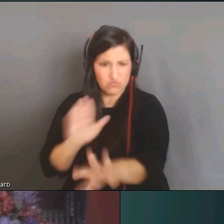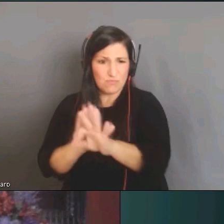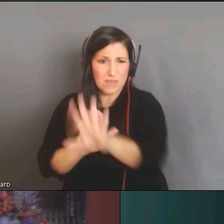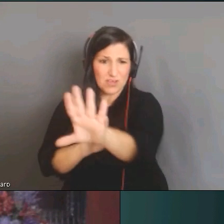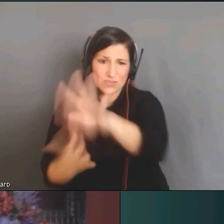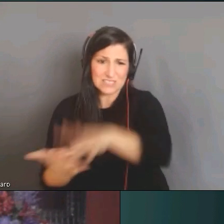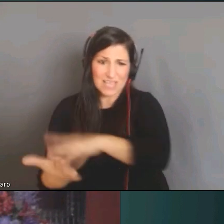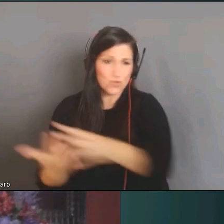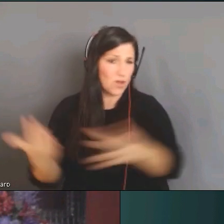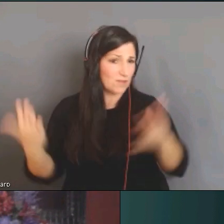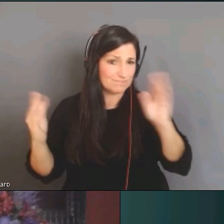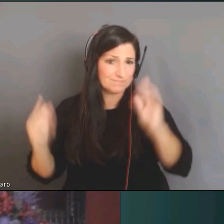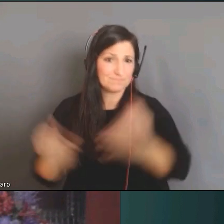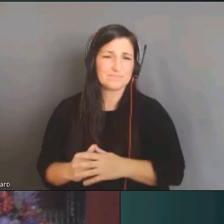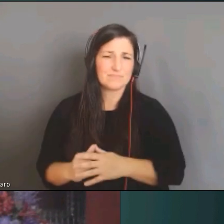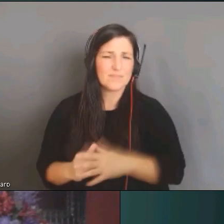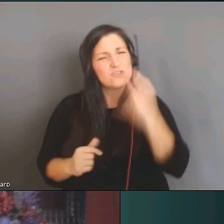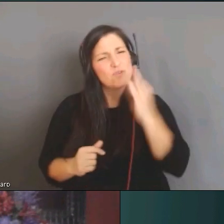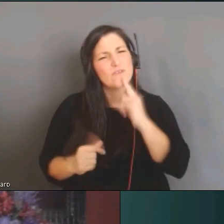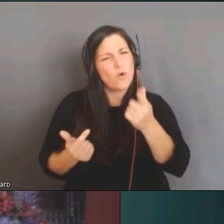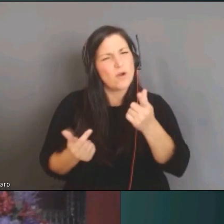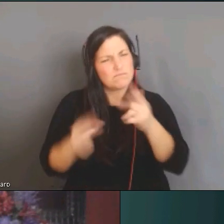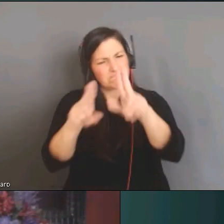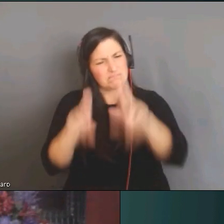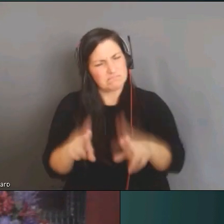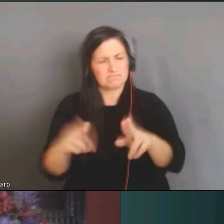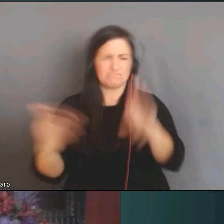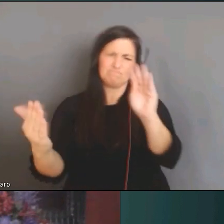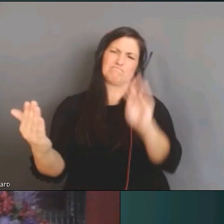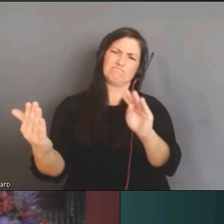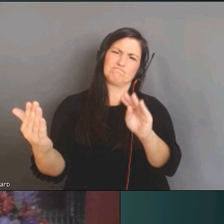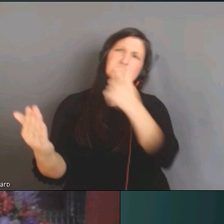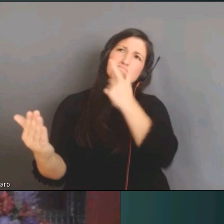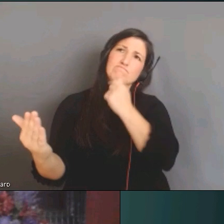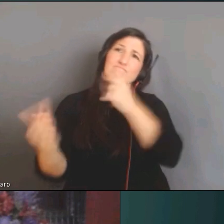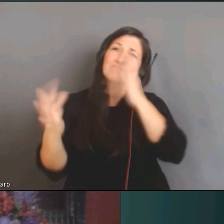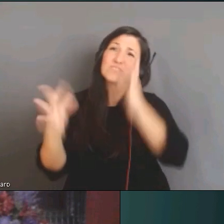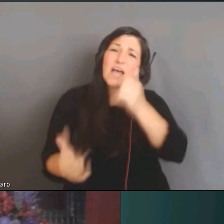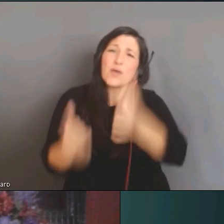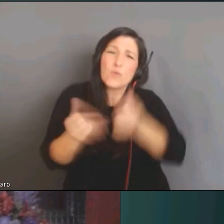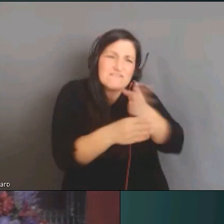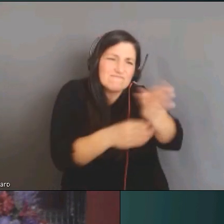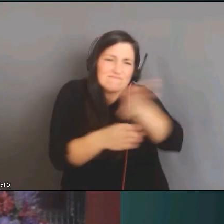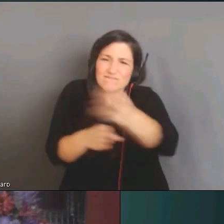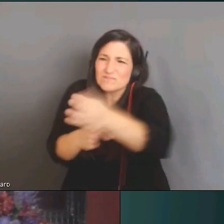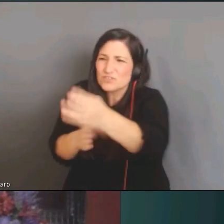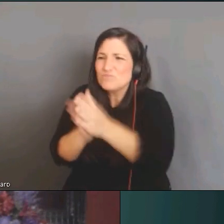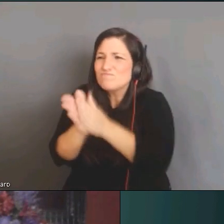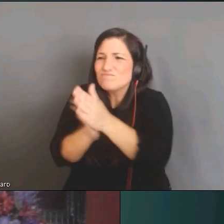to apply, decide what business line you would be interested in. Decide what shift that you know